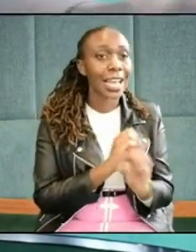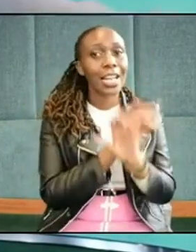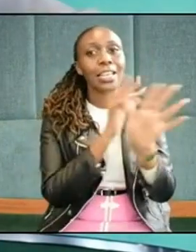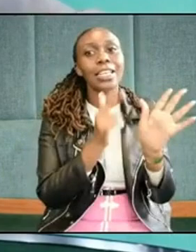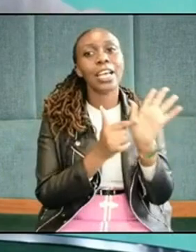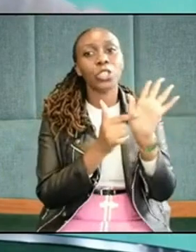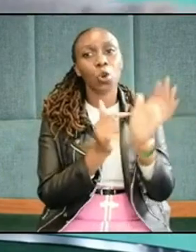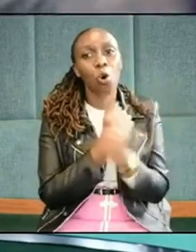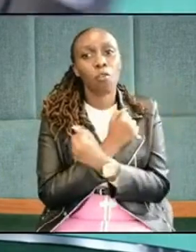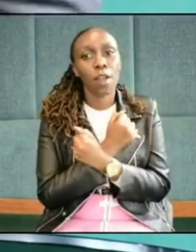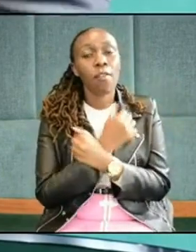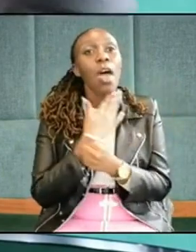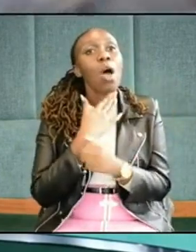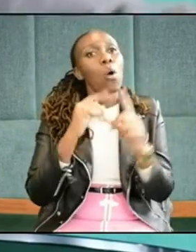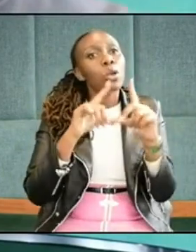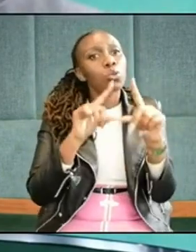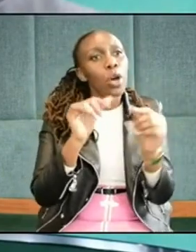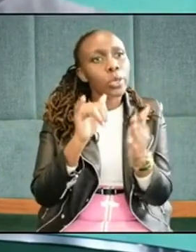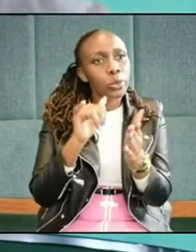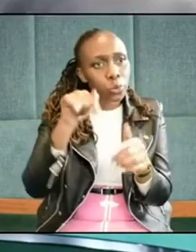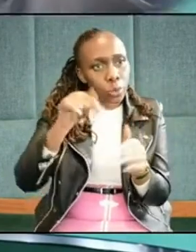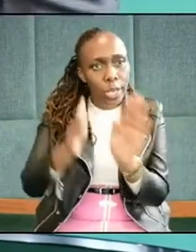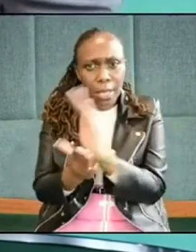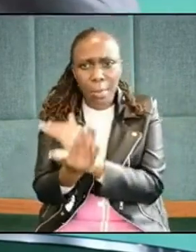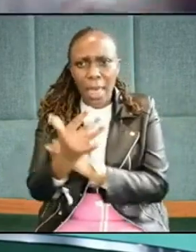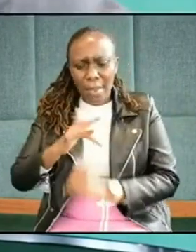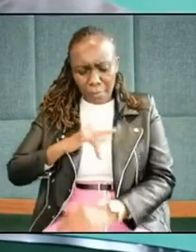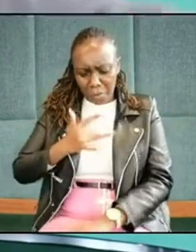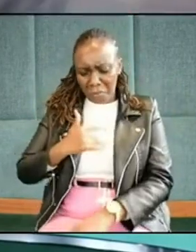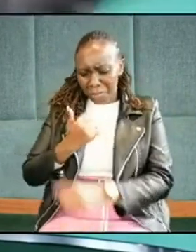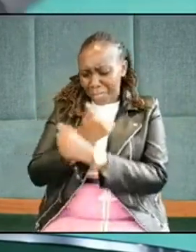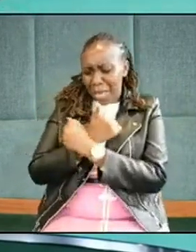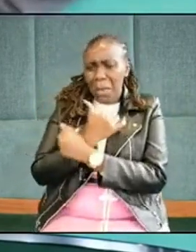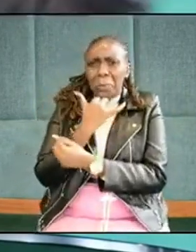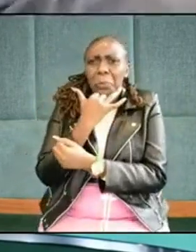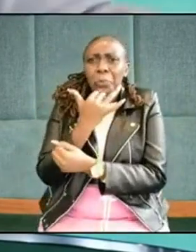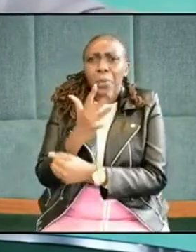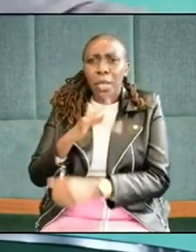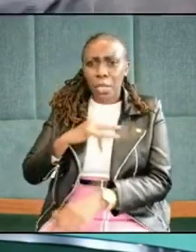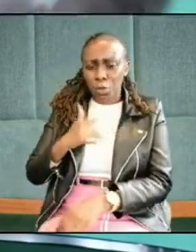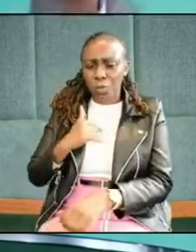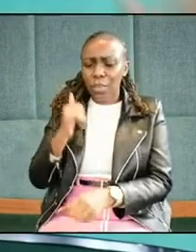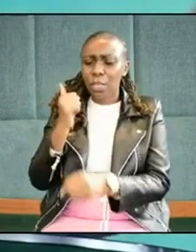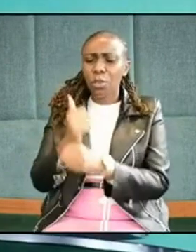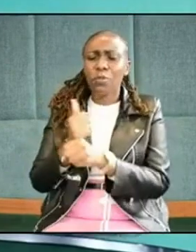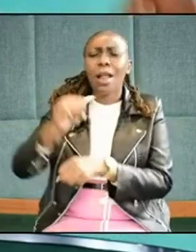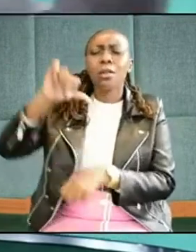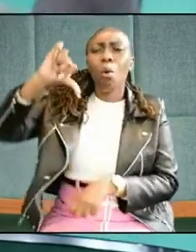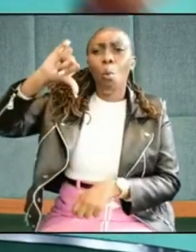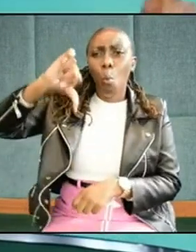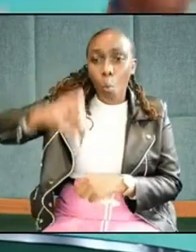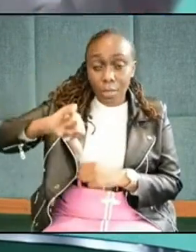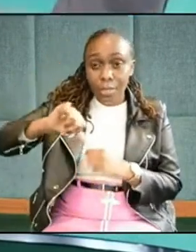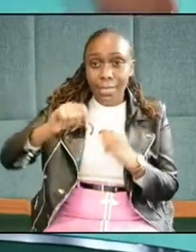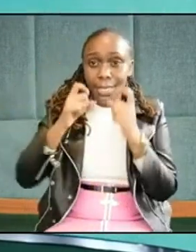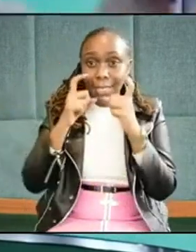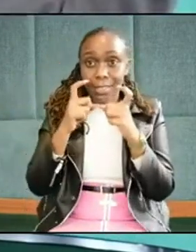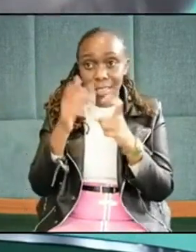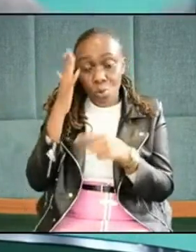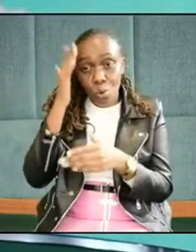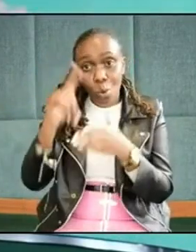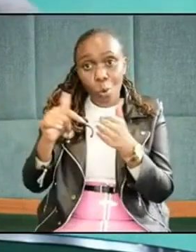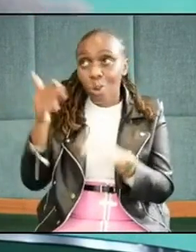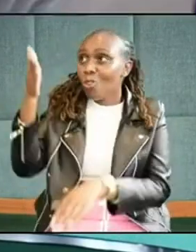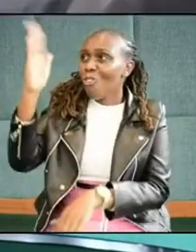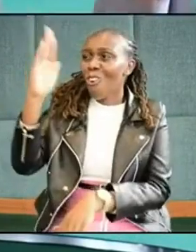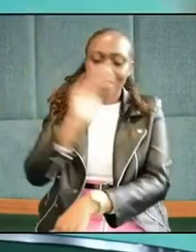want to say to you this morning, if you feel unloved, if you feel you have done the worst sin in this world, God still